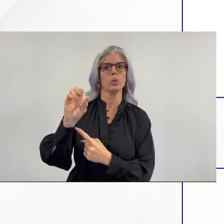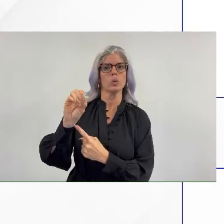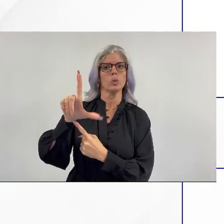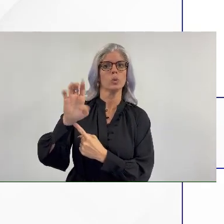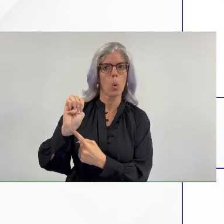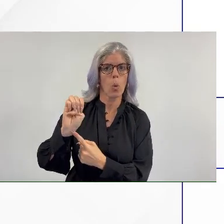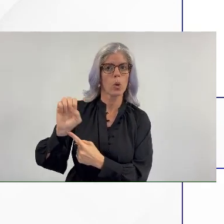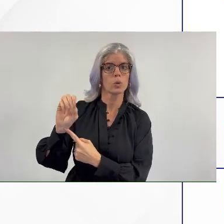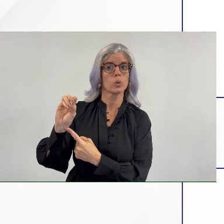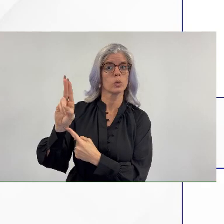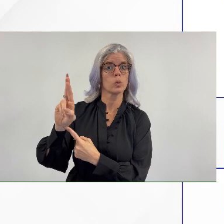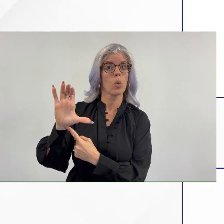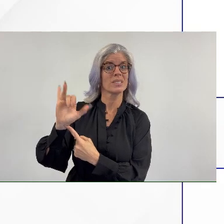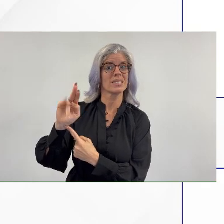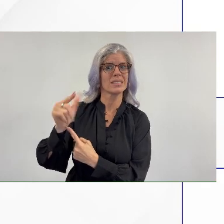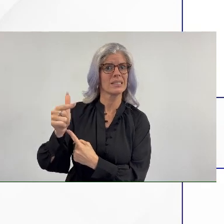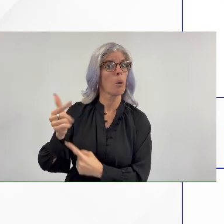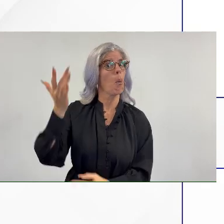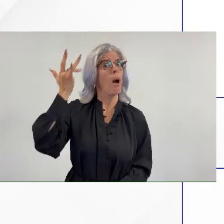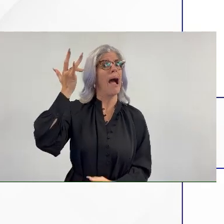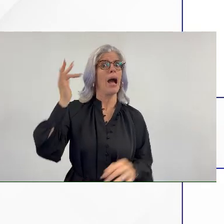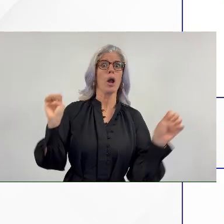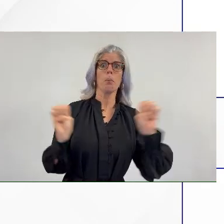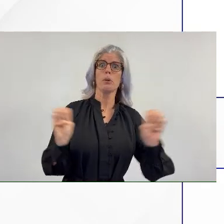soon as the period ends.